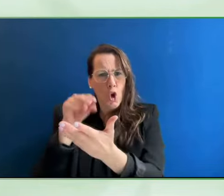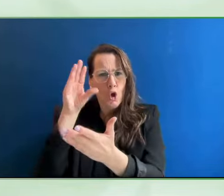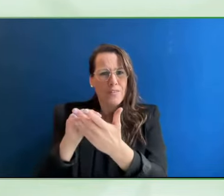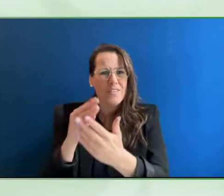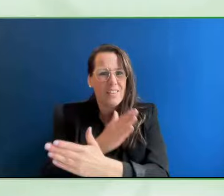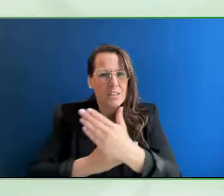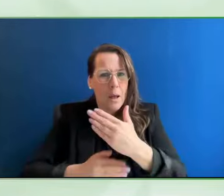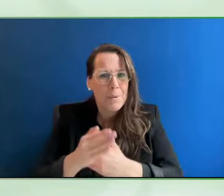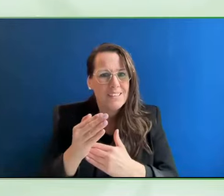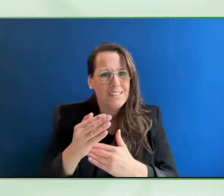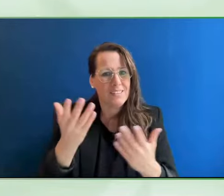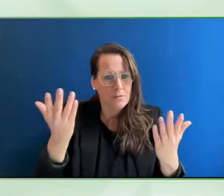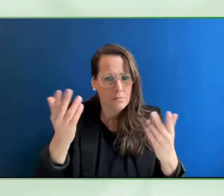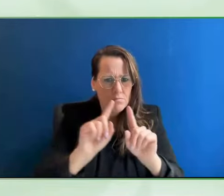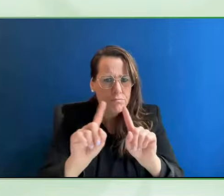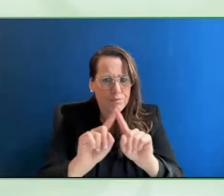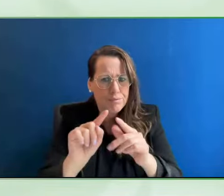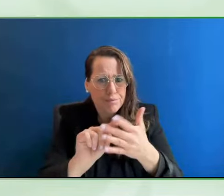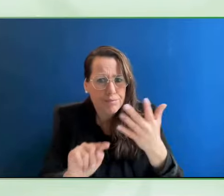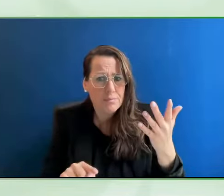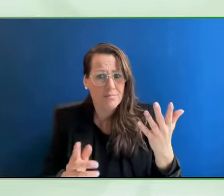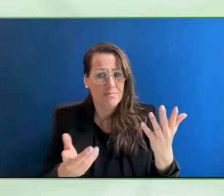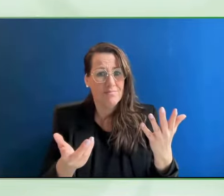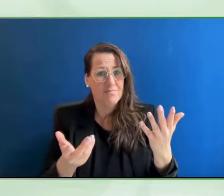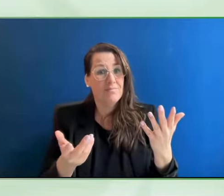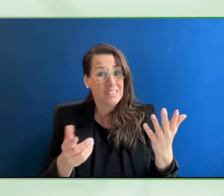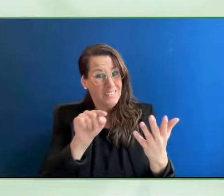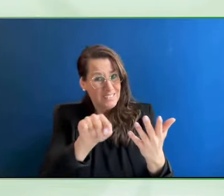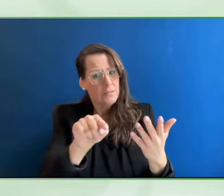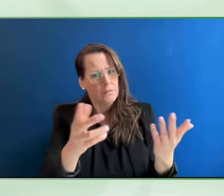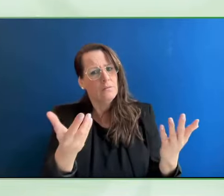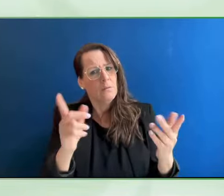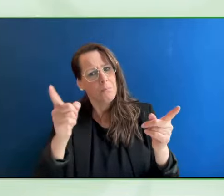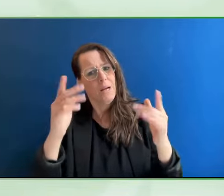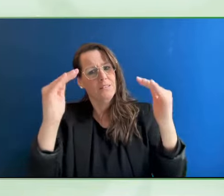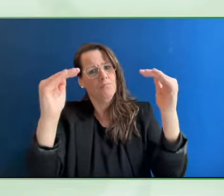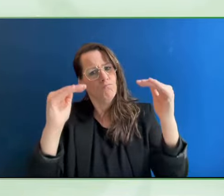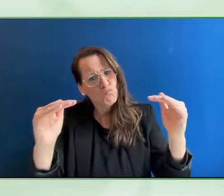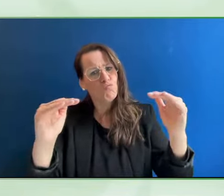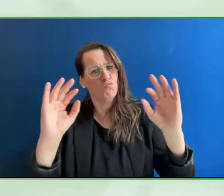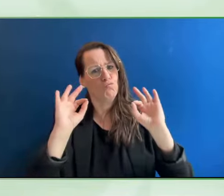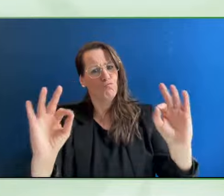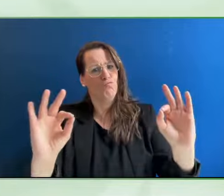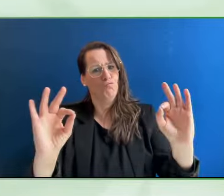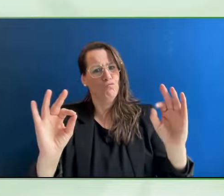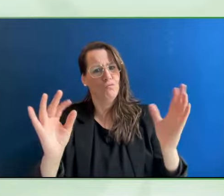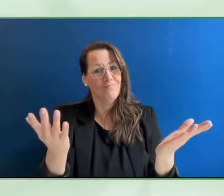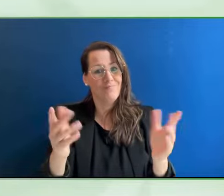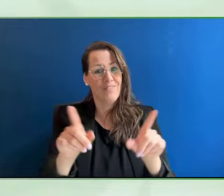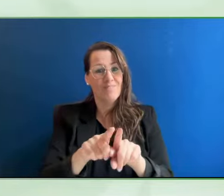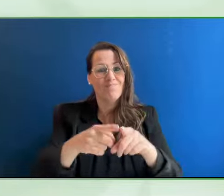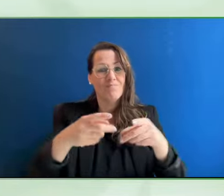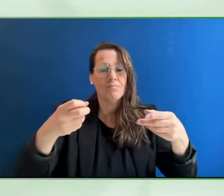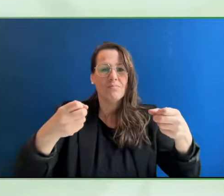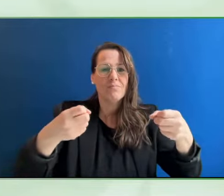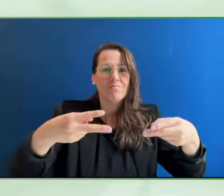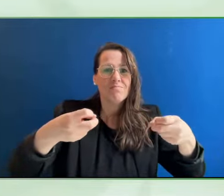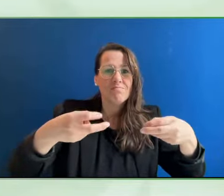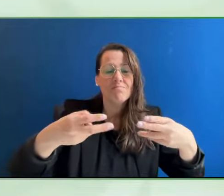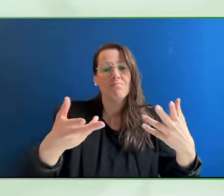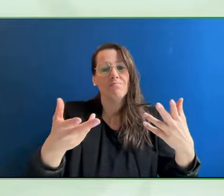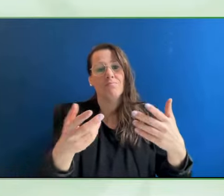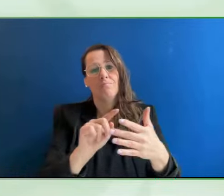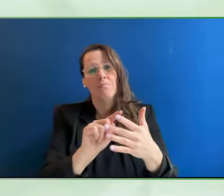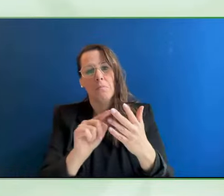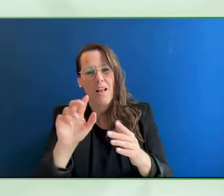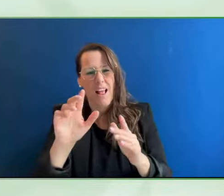daily news in easy language in our 9 regional radio programs. I can think of it's really hard to produce